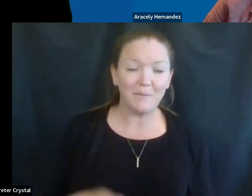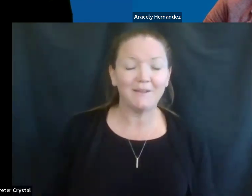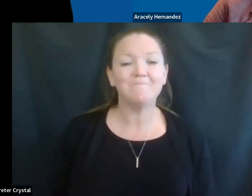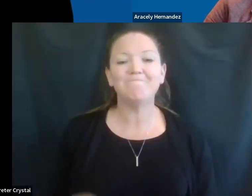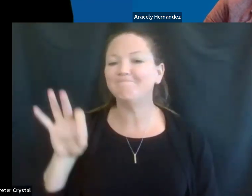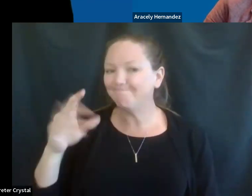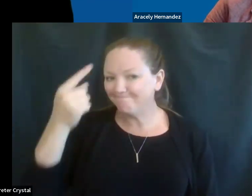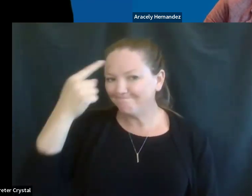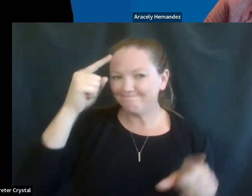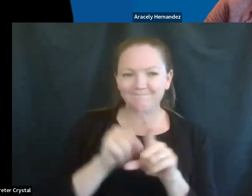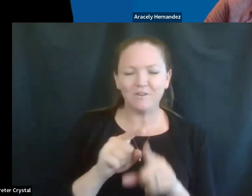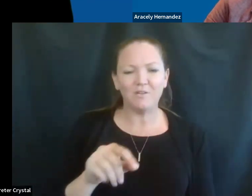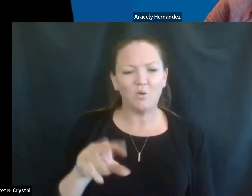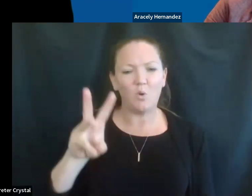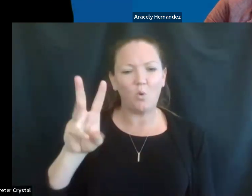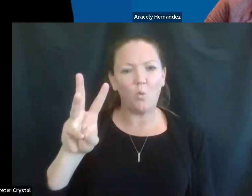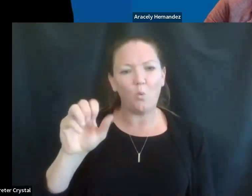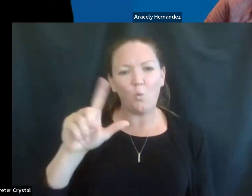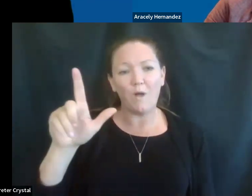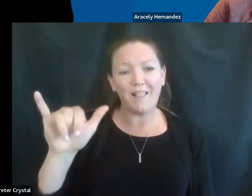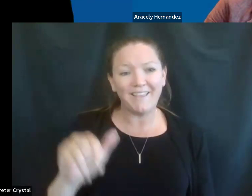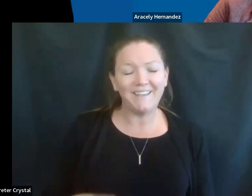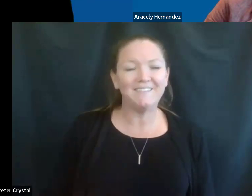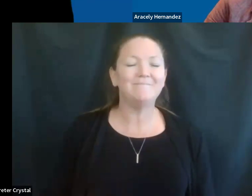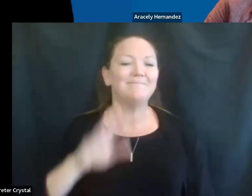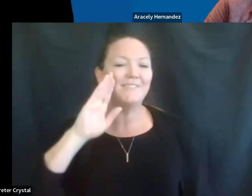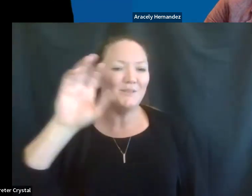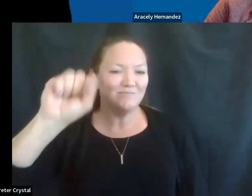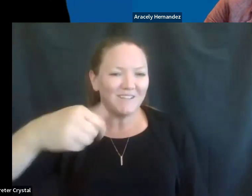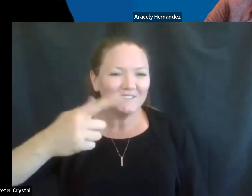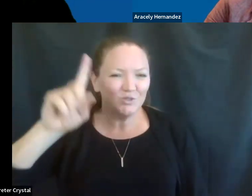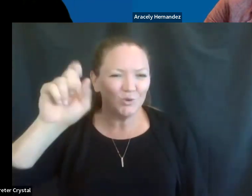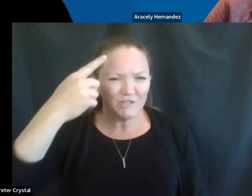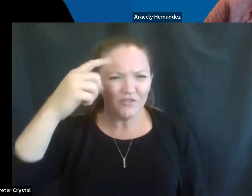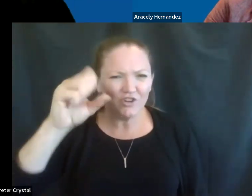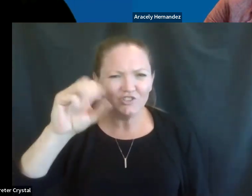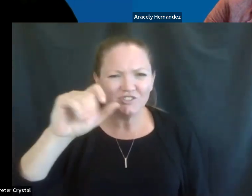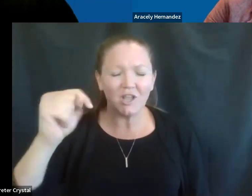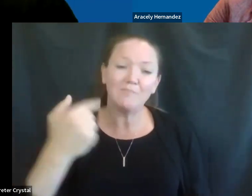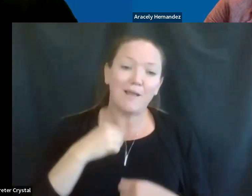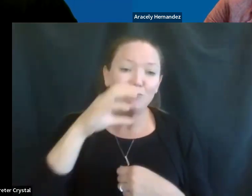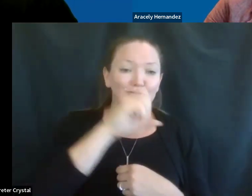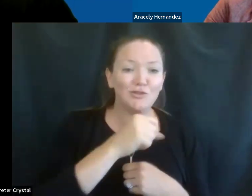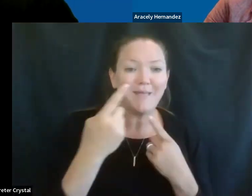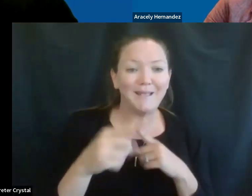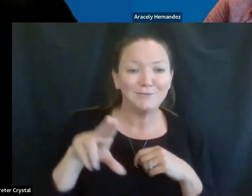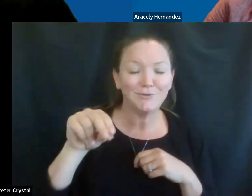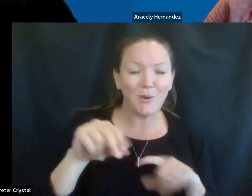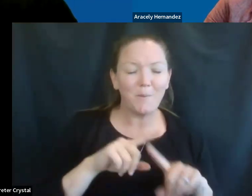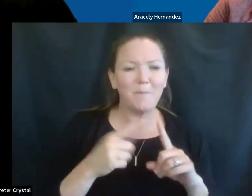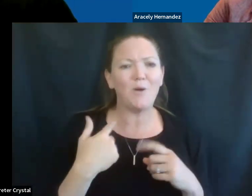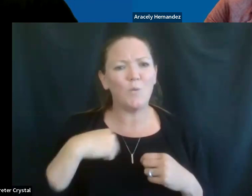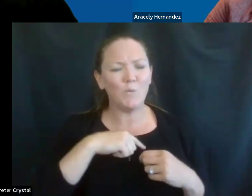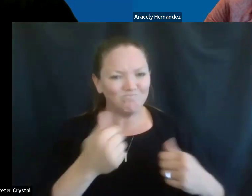Agree. Wally? Yeah, hi. This is for Scott. I assume the answer is no, but I wanted to see, we all put so much